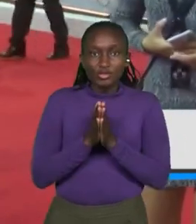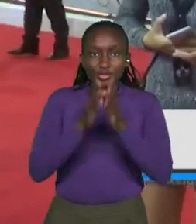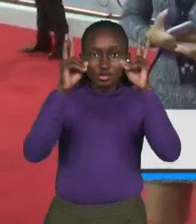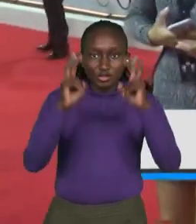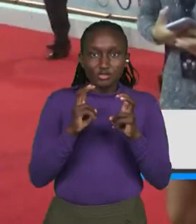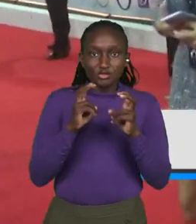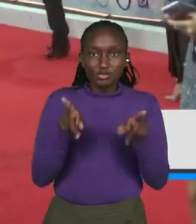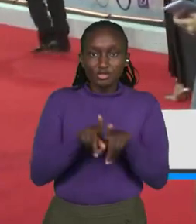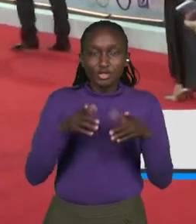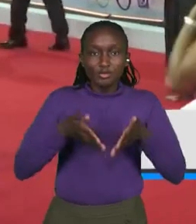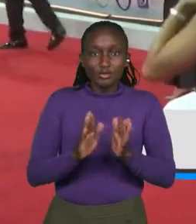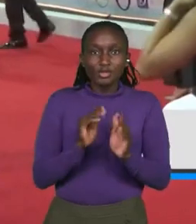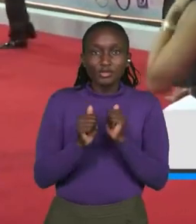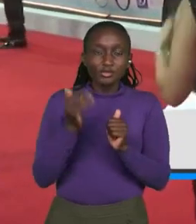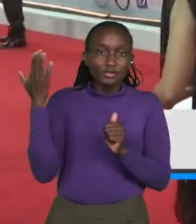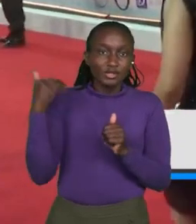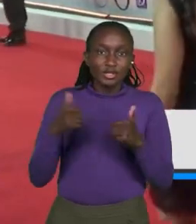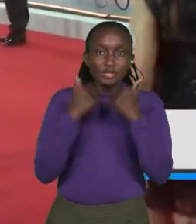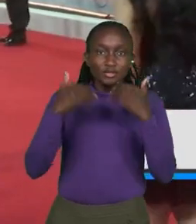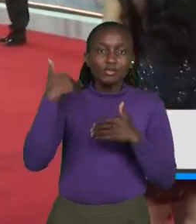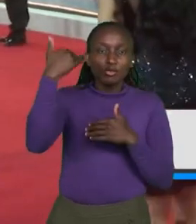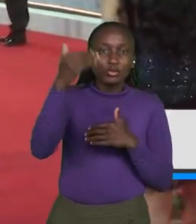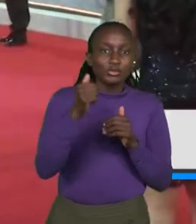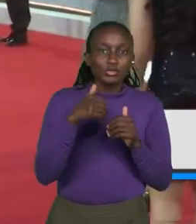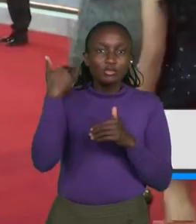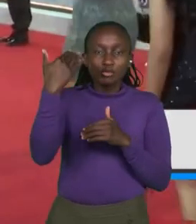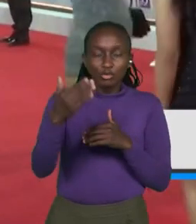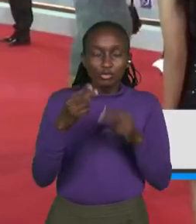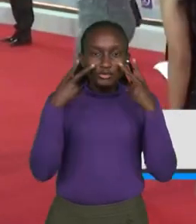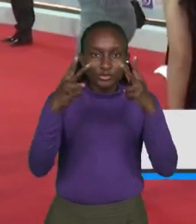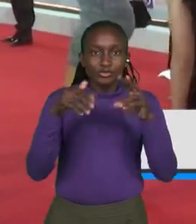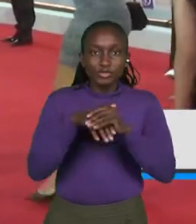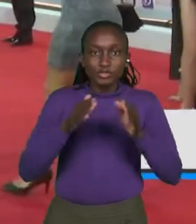should have, because it happens all the time and is often viewed in the same manner.